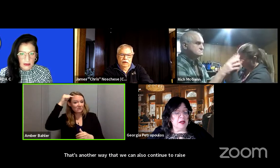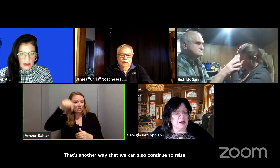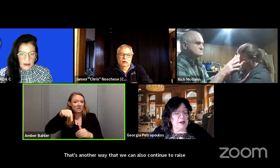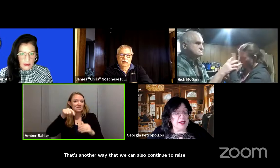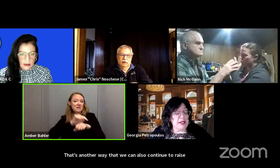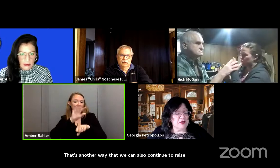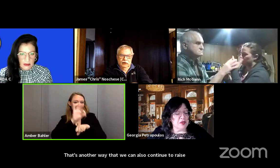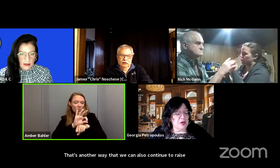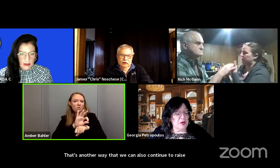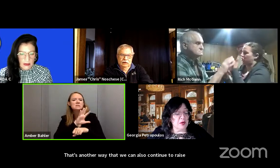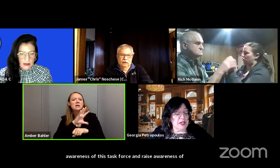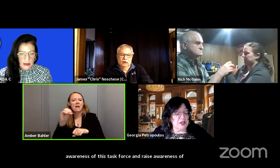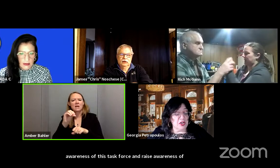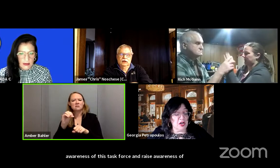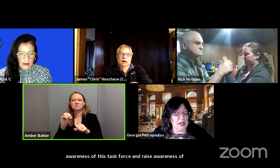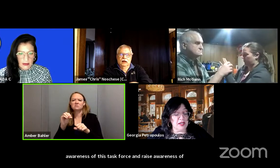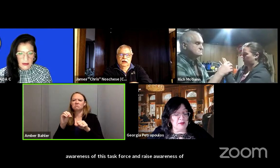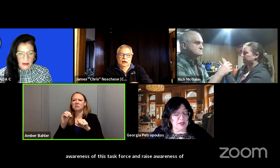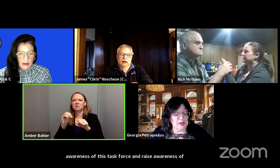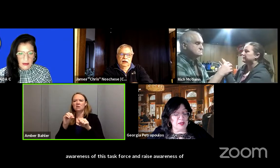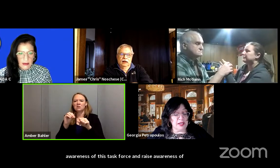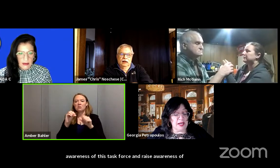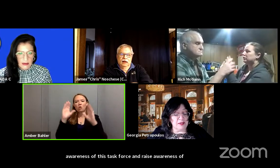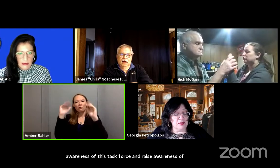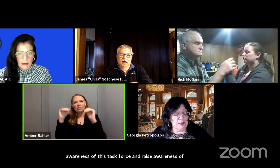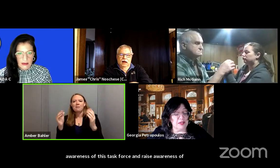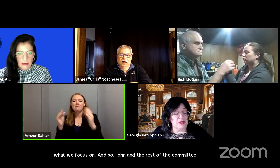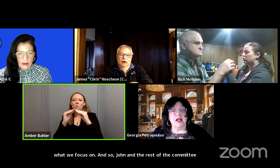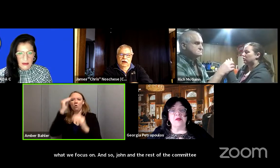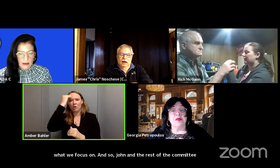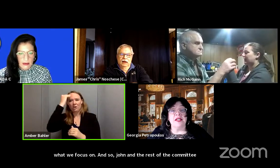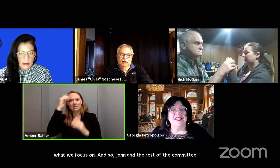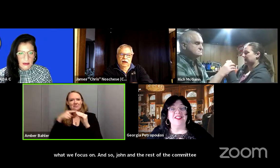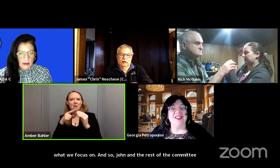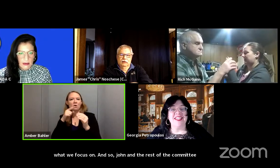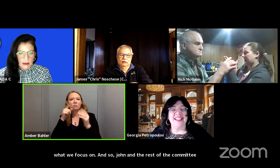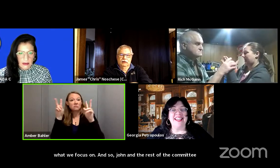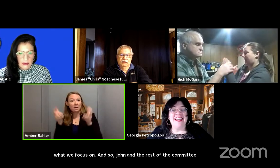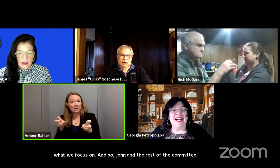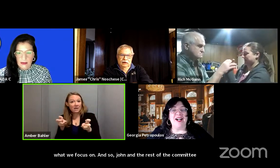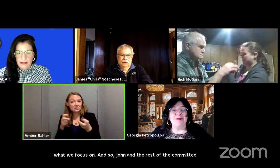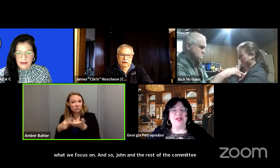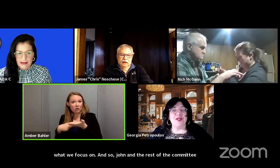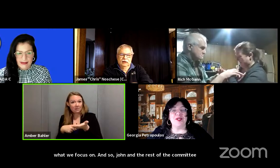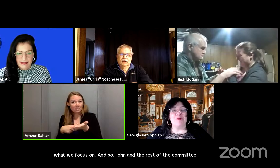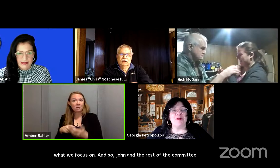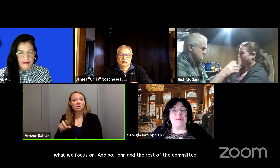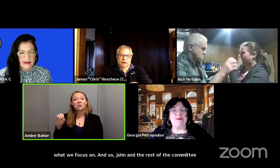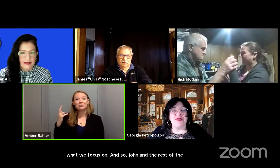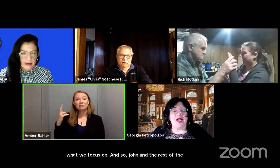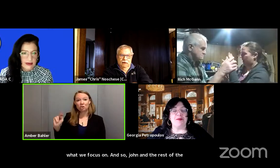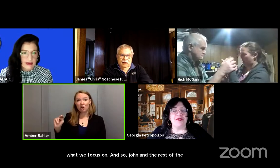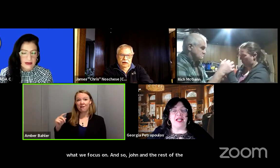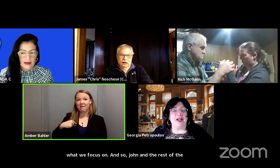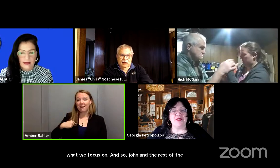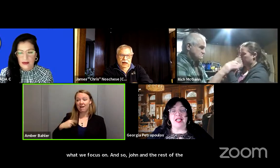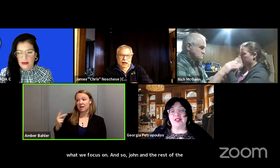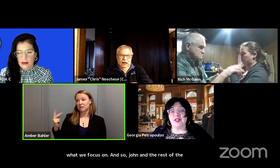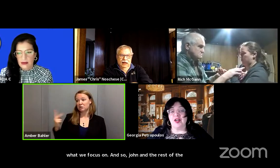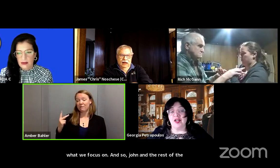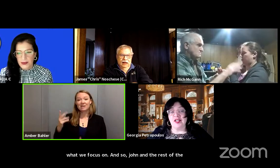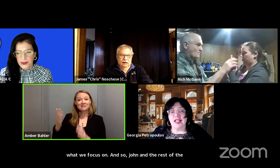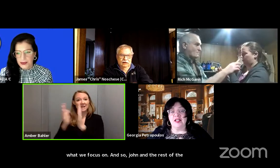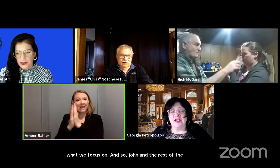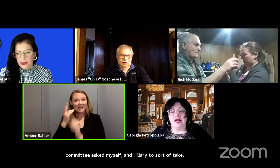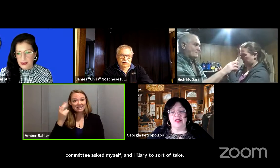on. And so John and the rest of the committee asked myself and Hillary to sort of